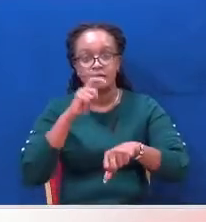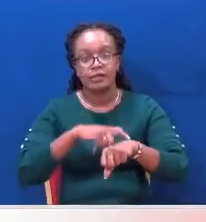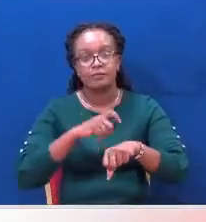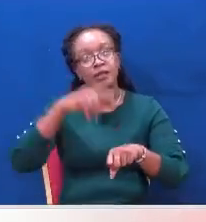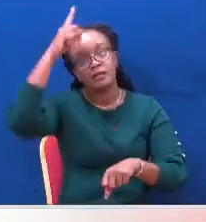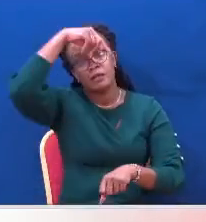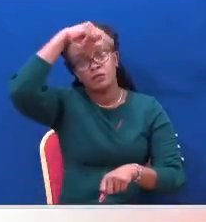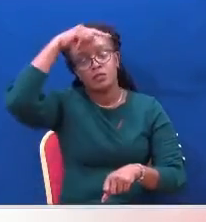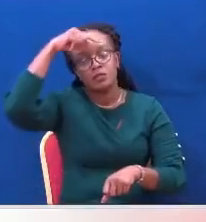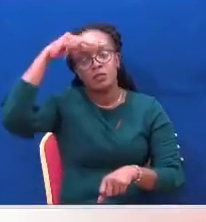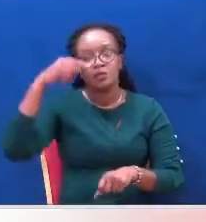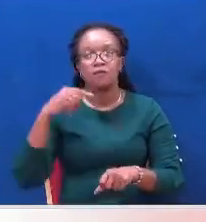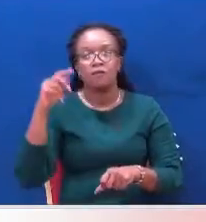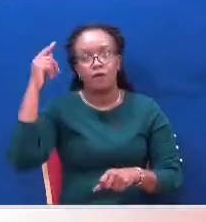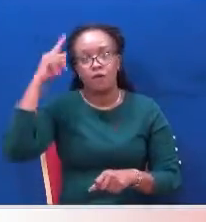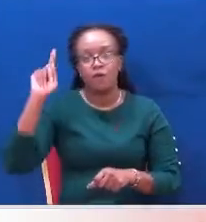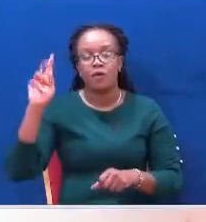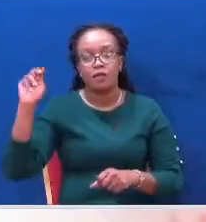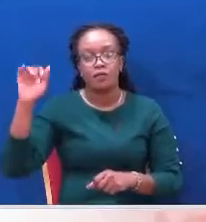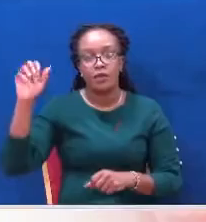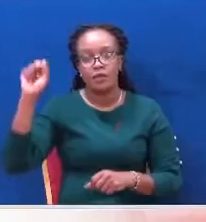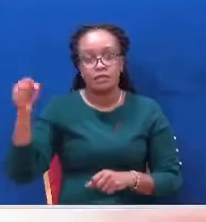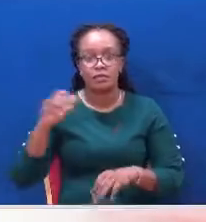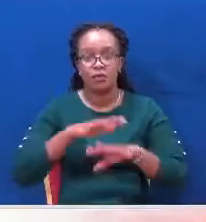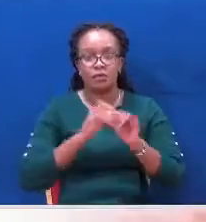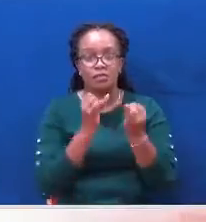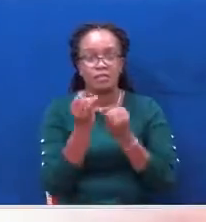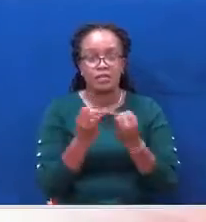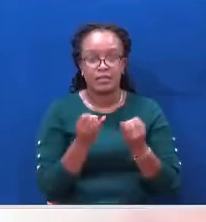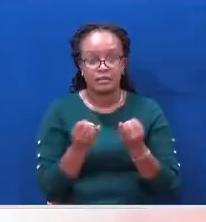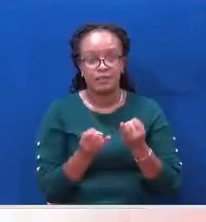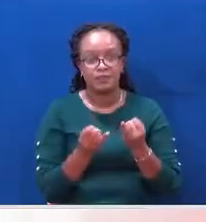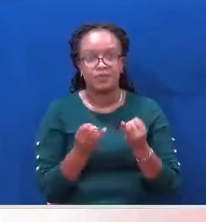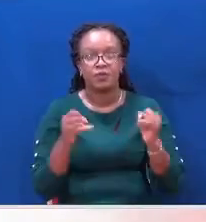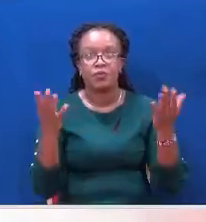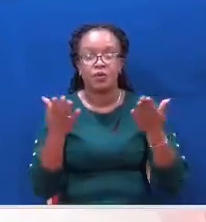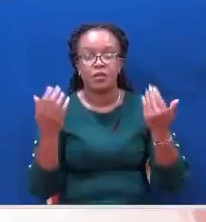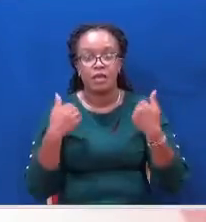in Gilgil, Nakuru County on Saturday. Passout feat of